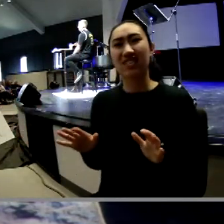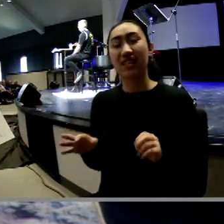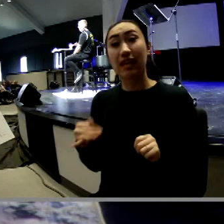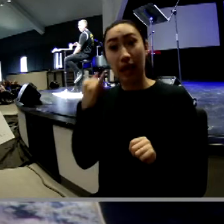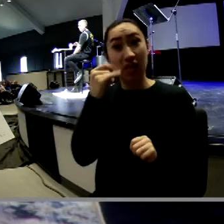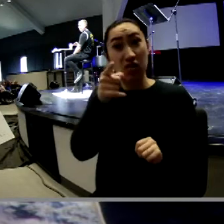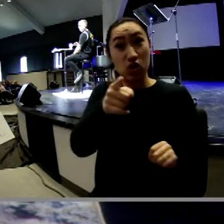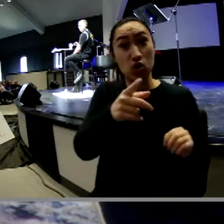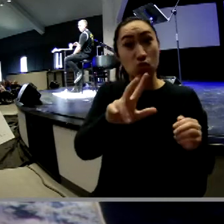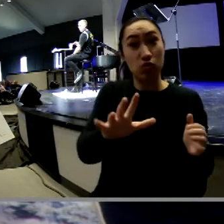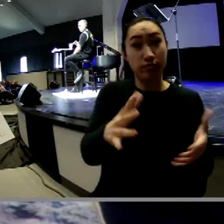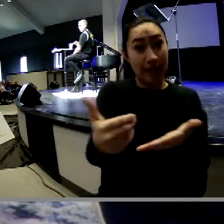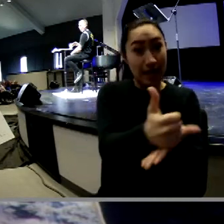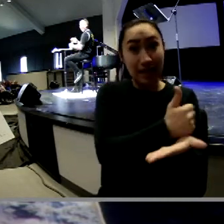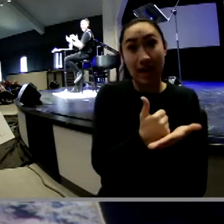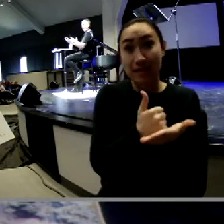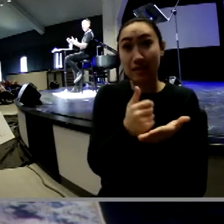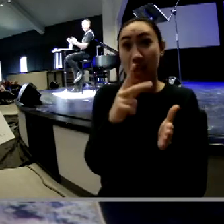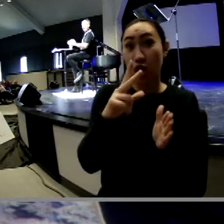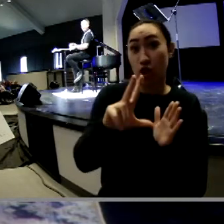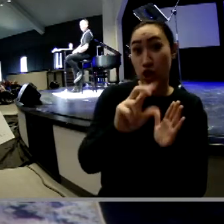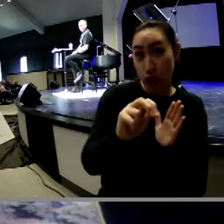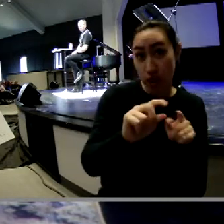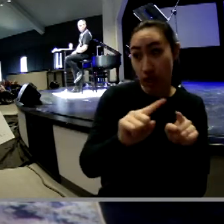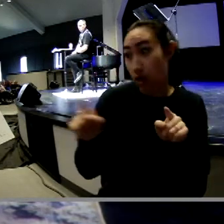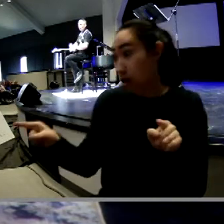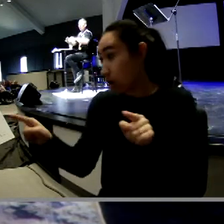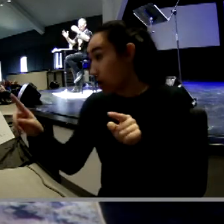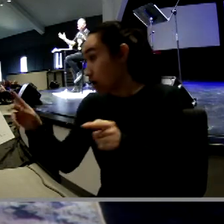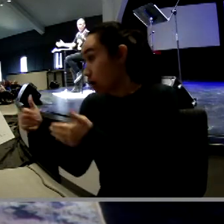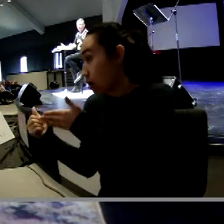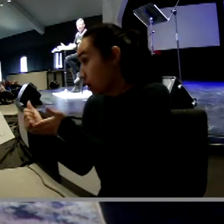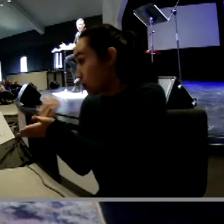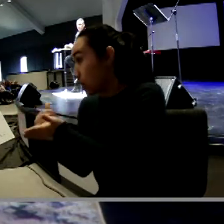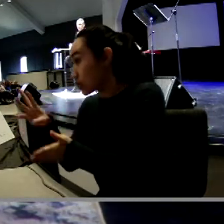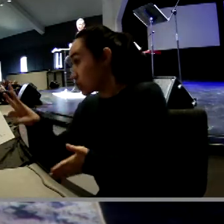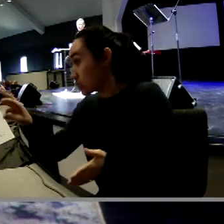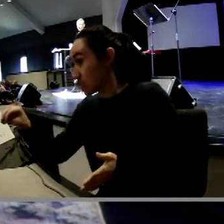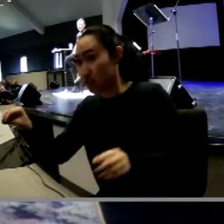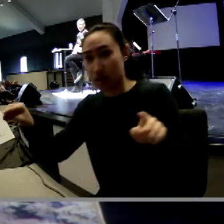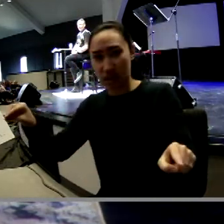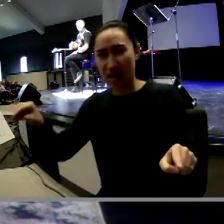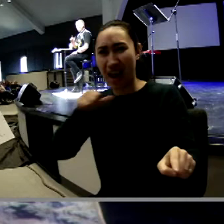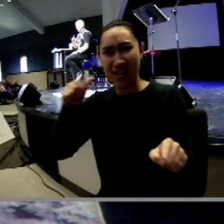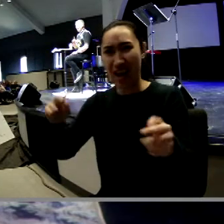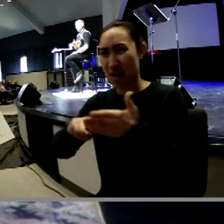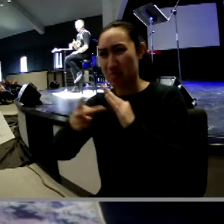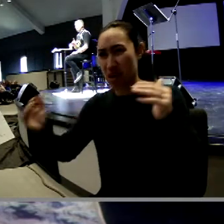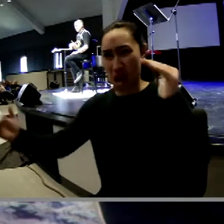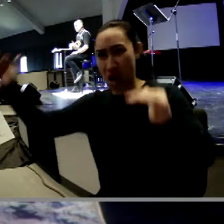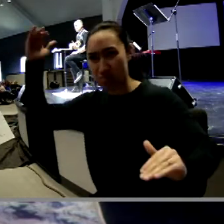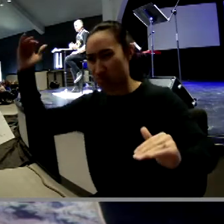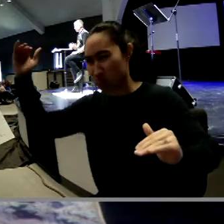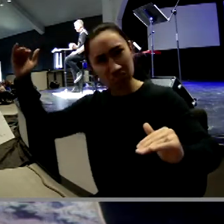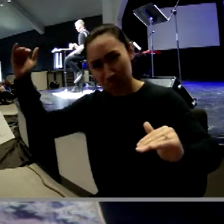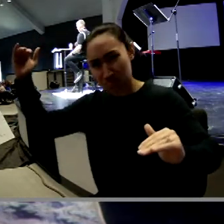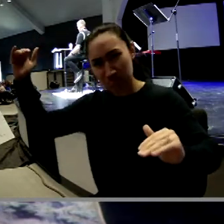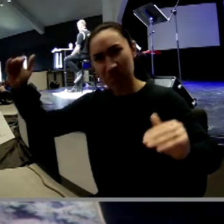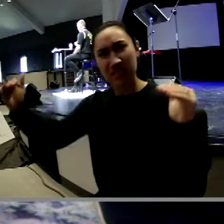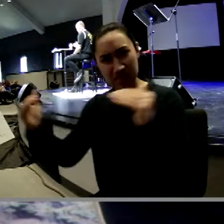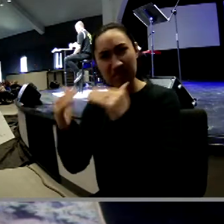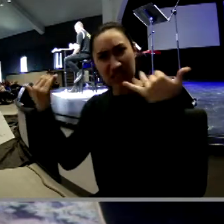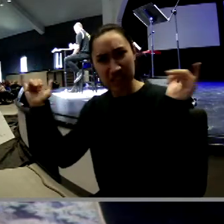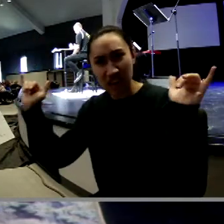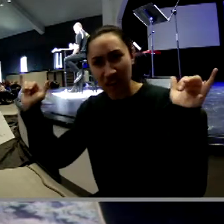or sister or another disciple, or you're a different soul. What I think Jesus is